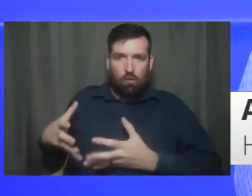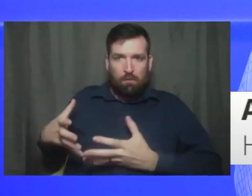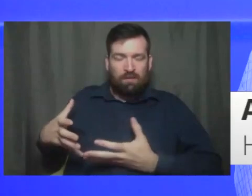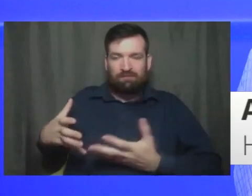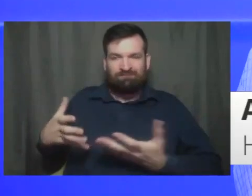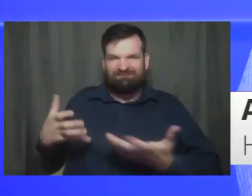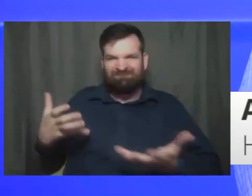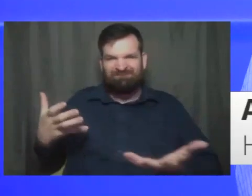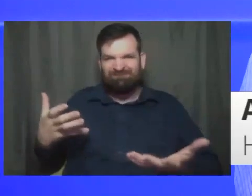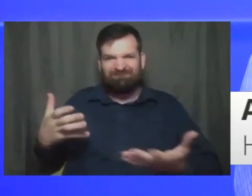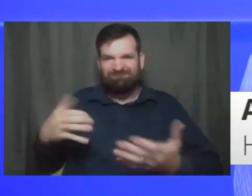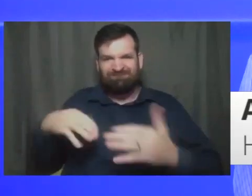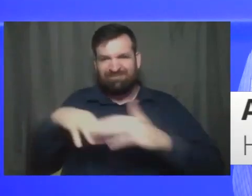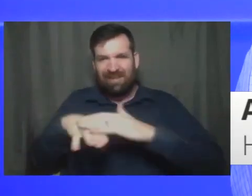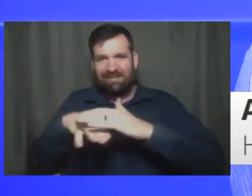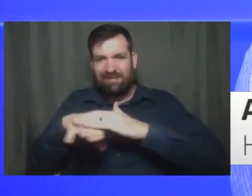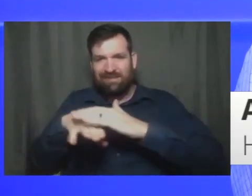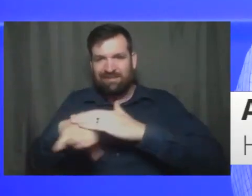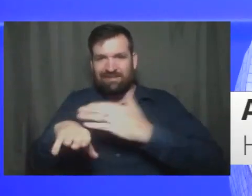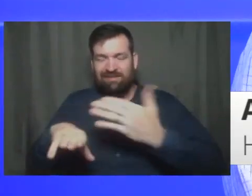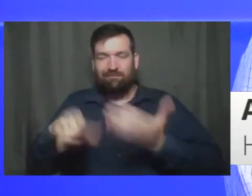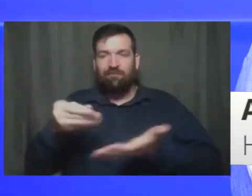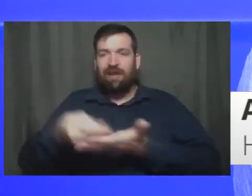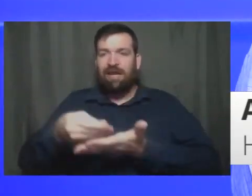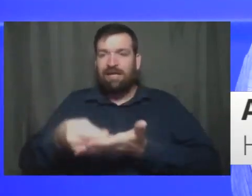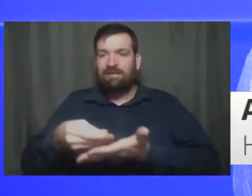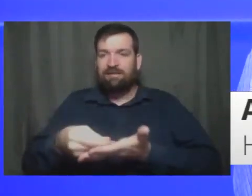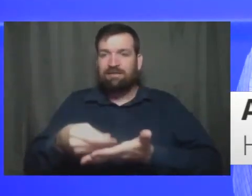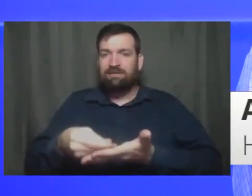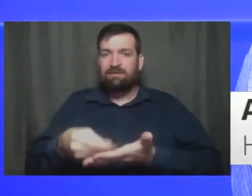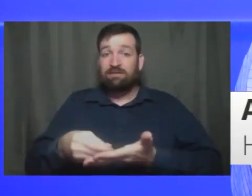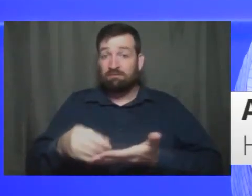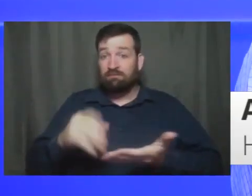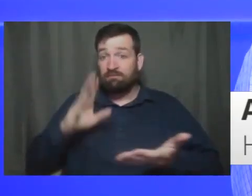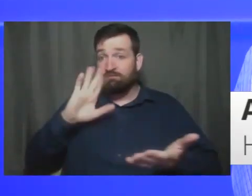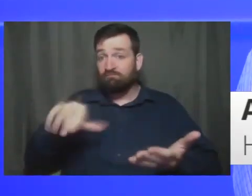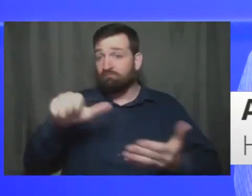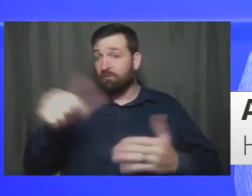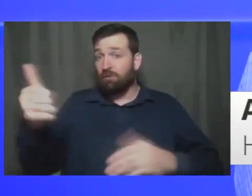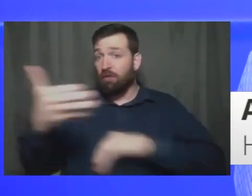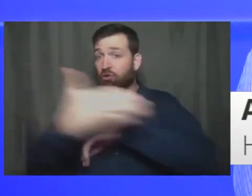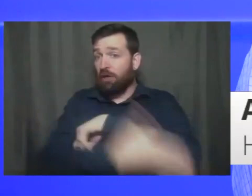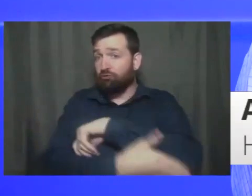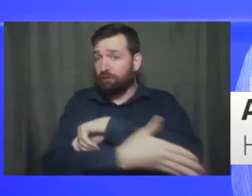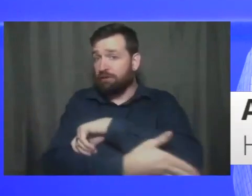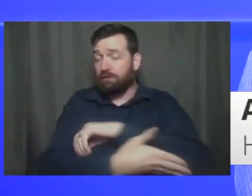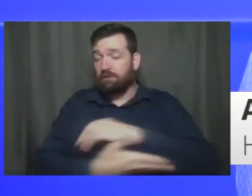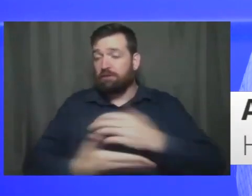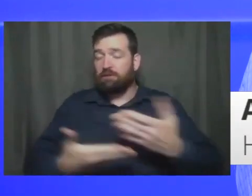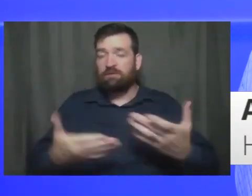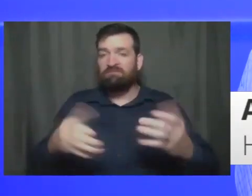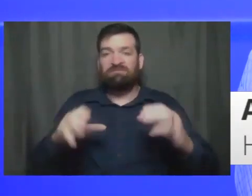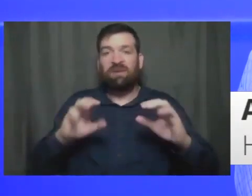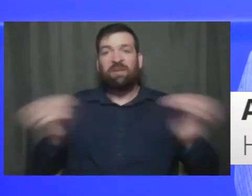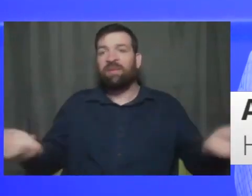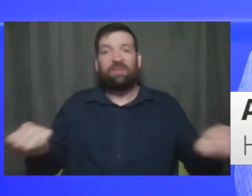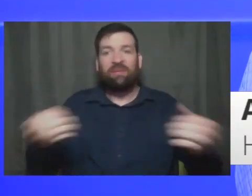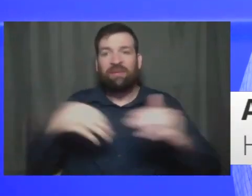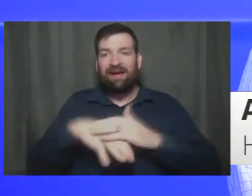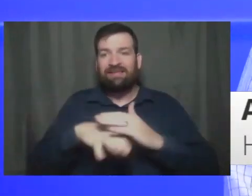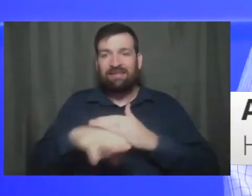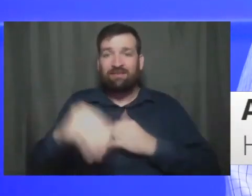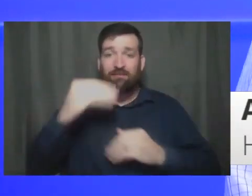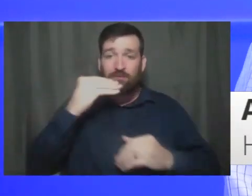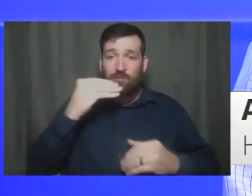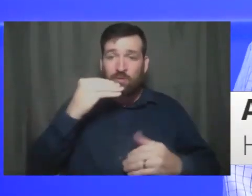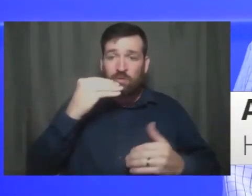to finances, and I know in other countries we've talked about that they don't have access sometimes to food.